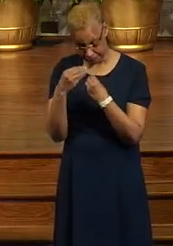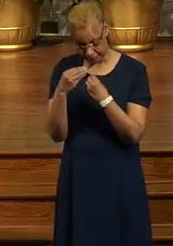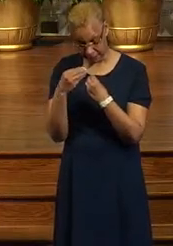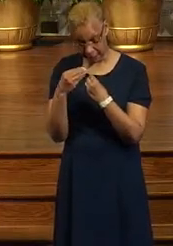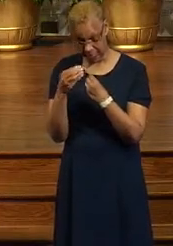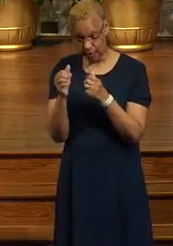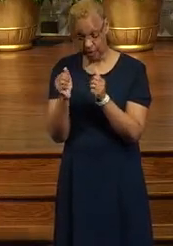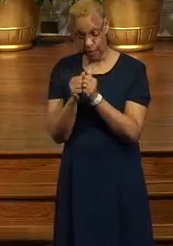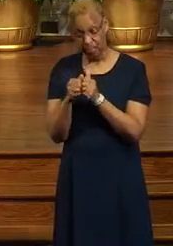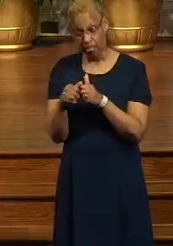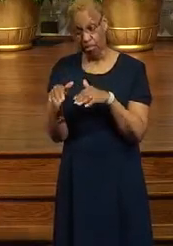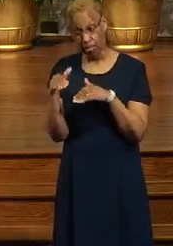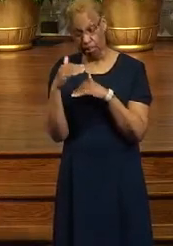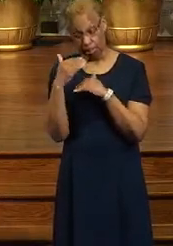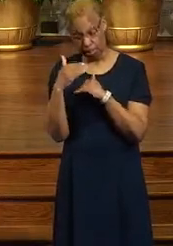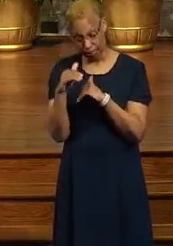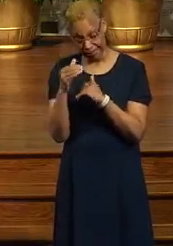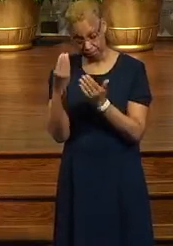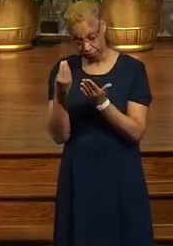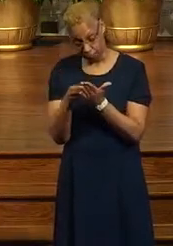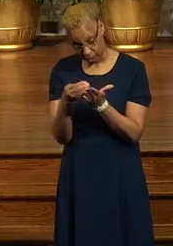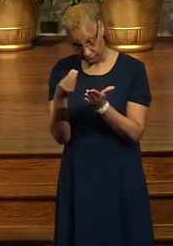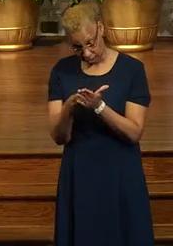with a limited amount of money,